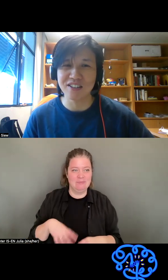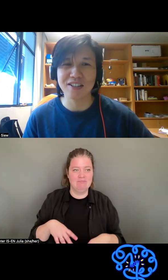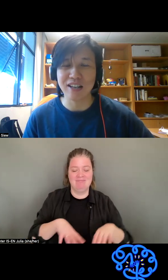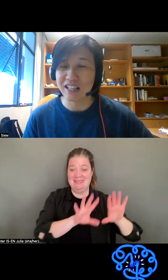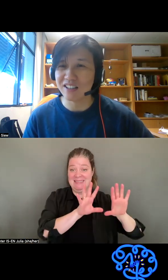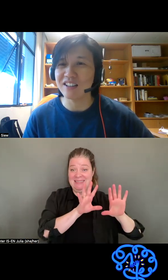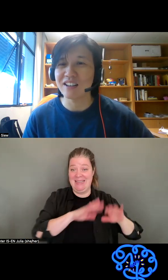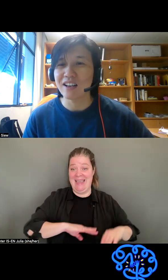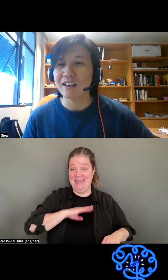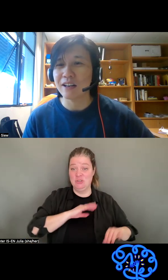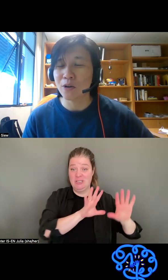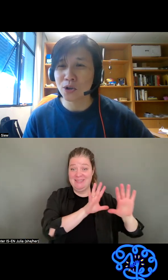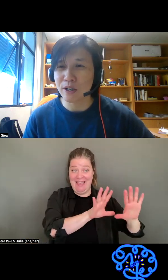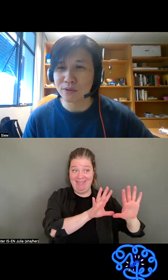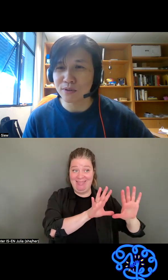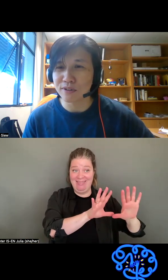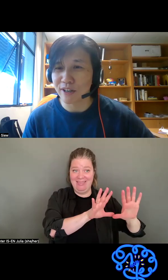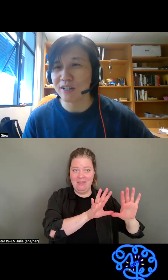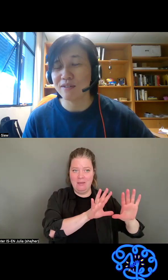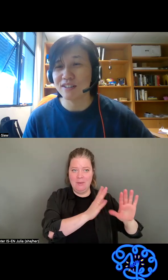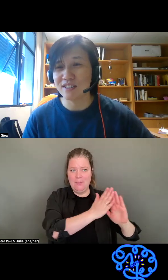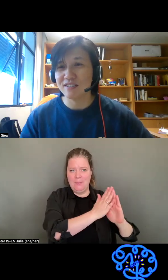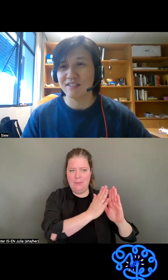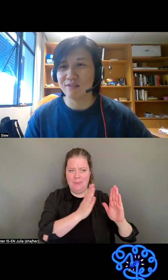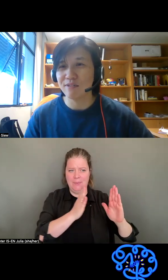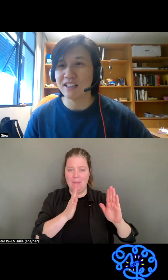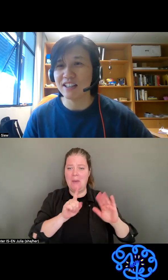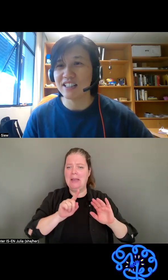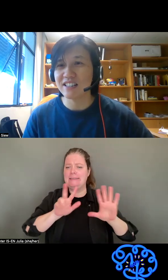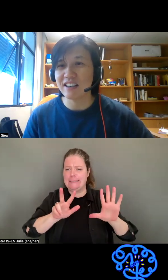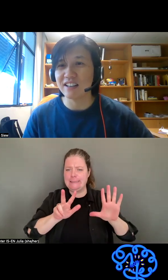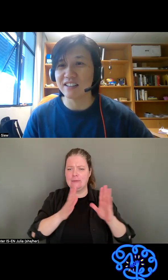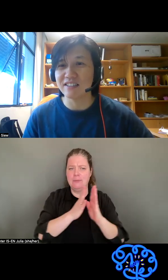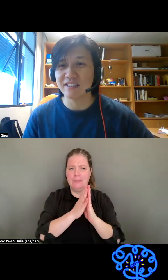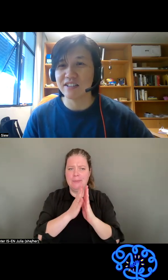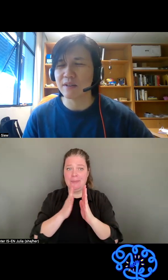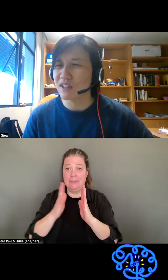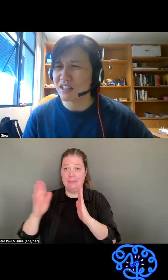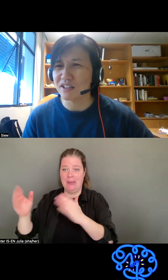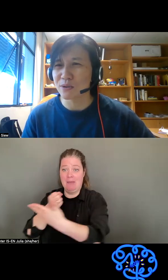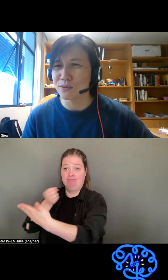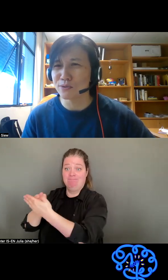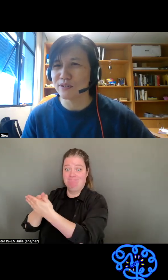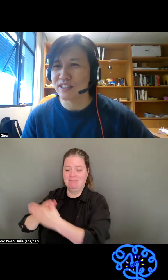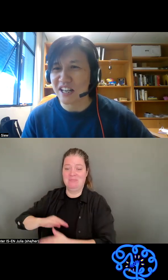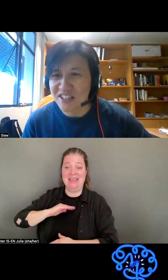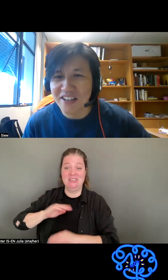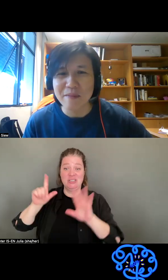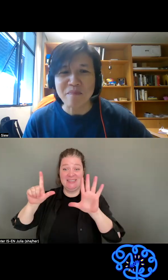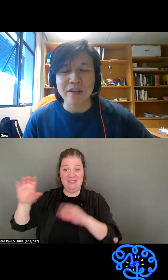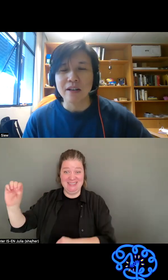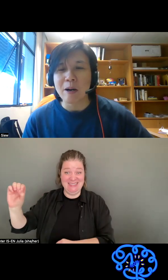10 years, then 18, and then all the way to the right, it's in its 70 years old